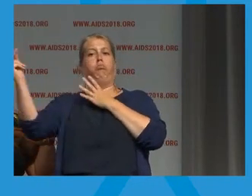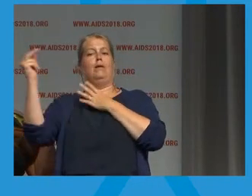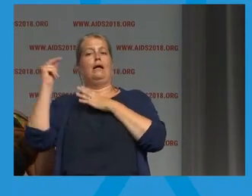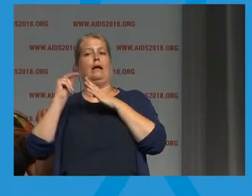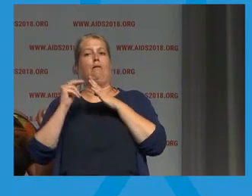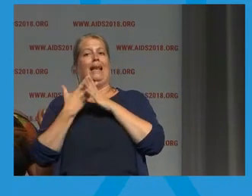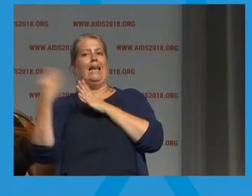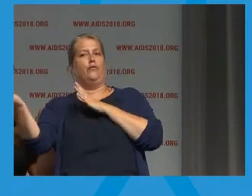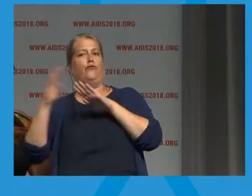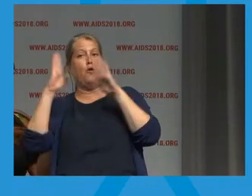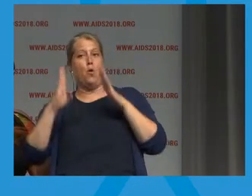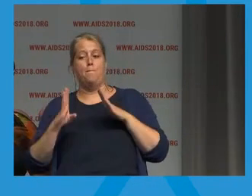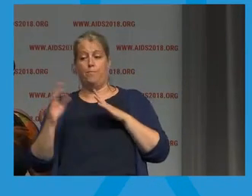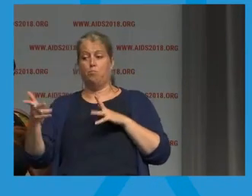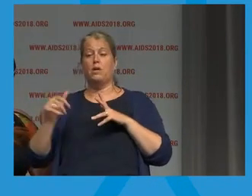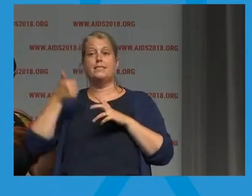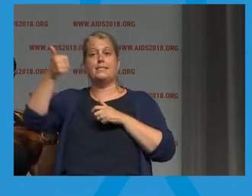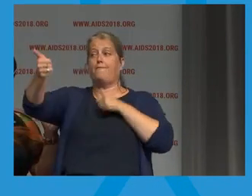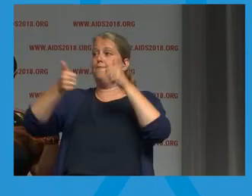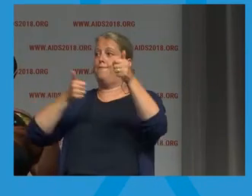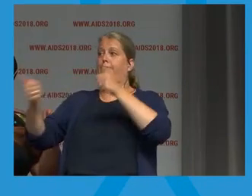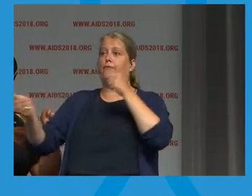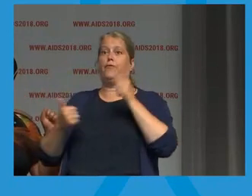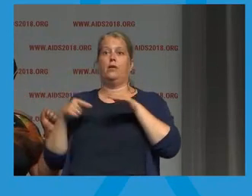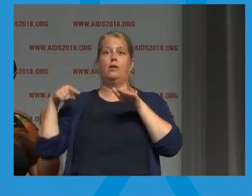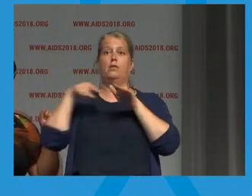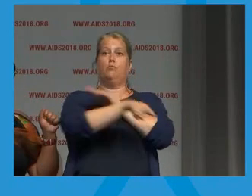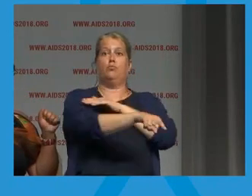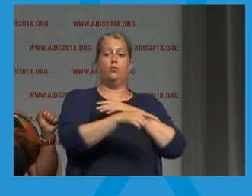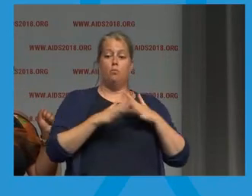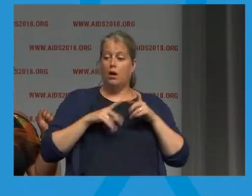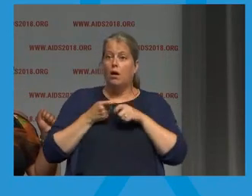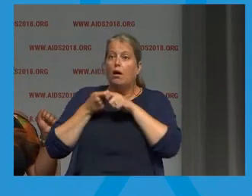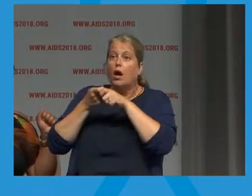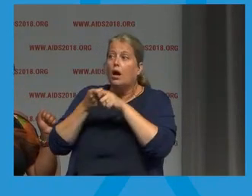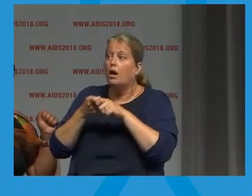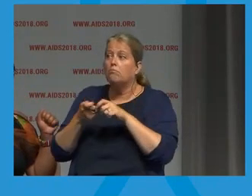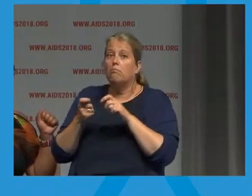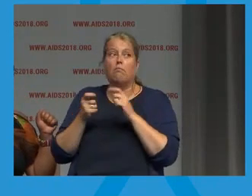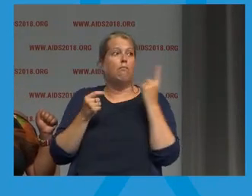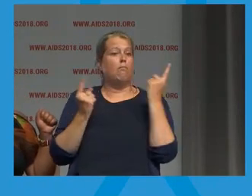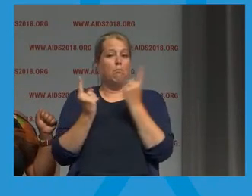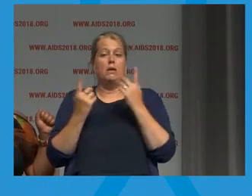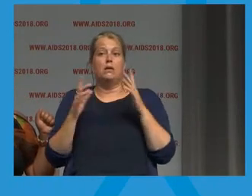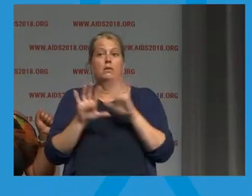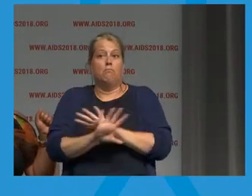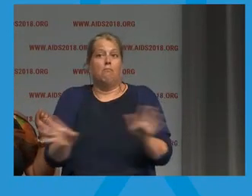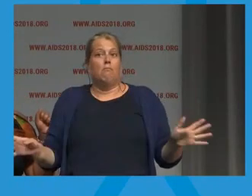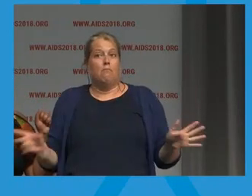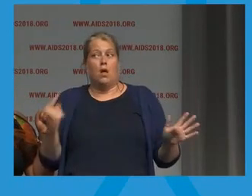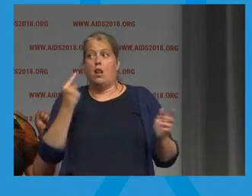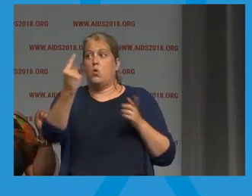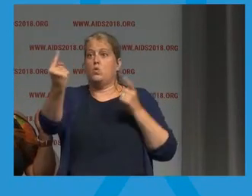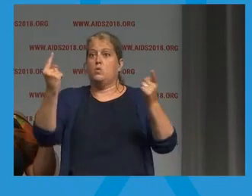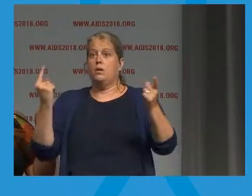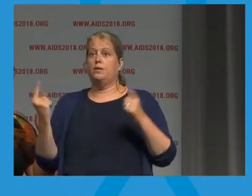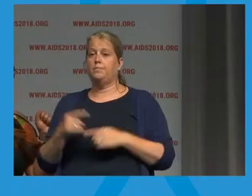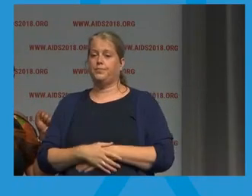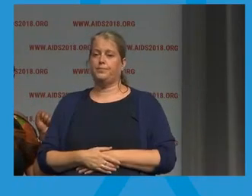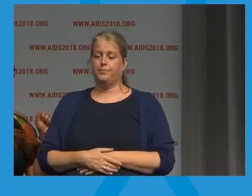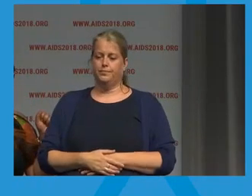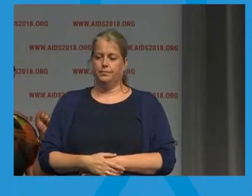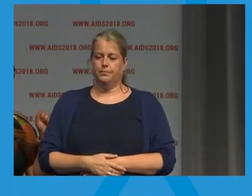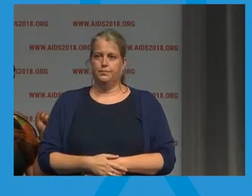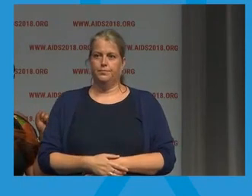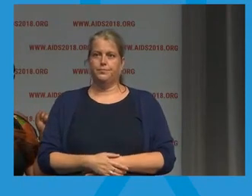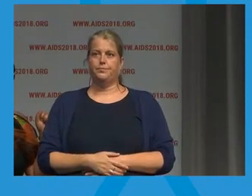go off by themselves with no one to care for them. There are fragile bond between us and